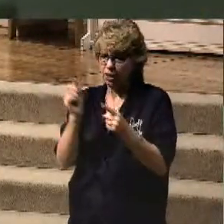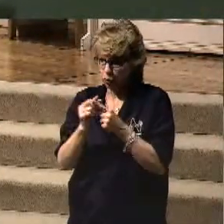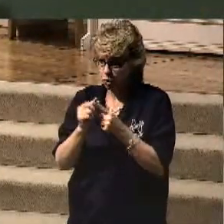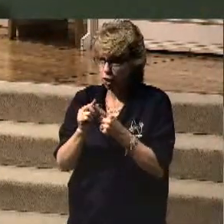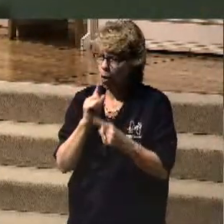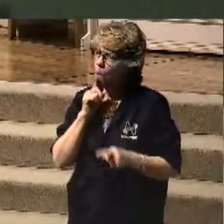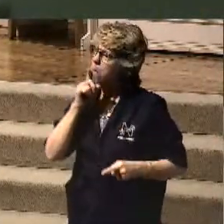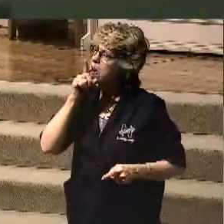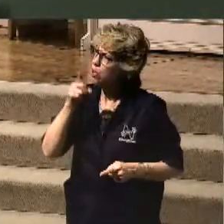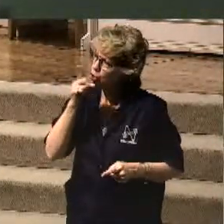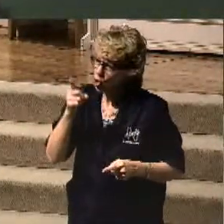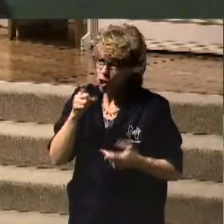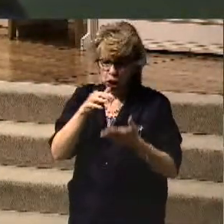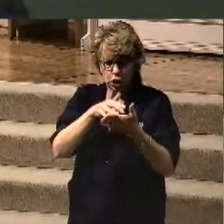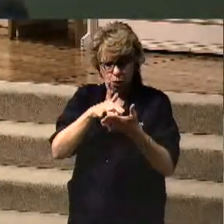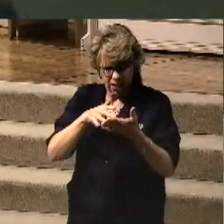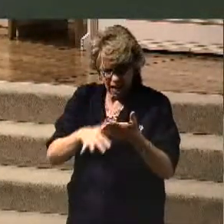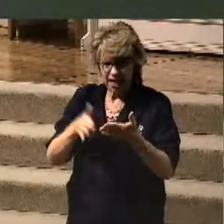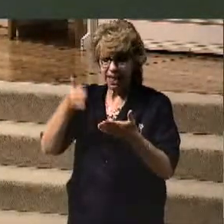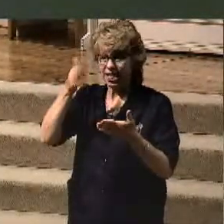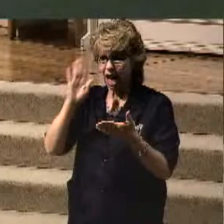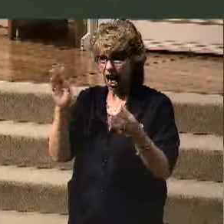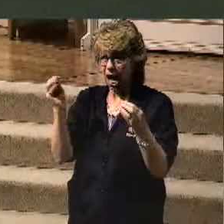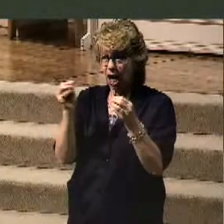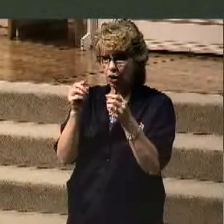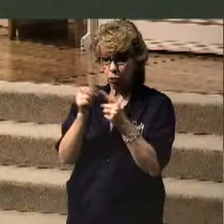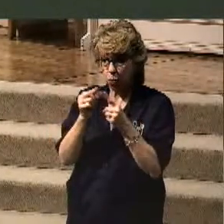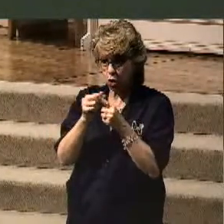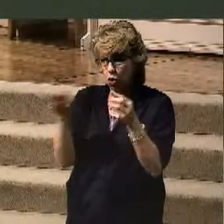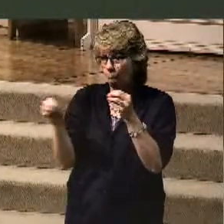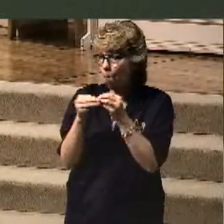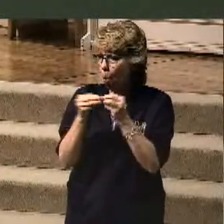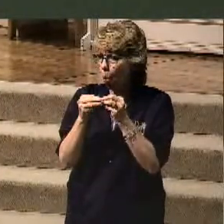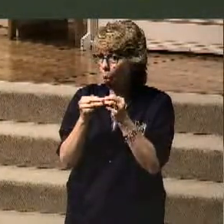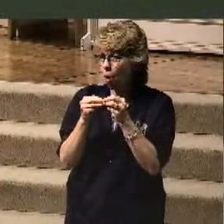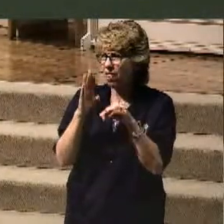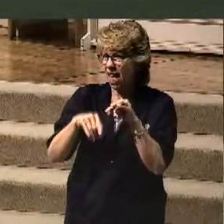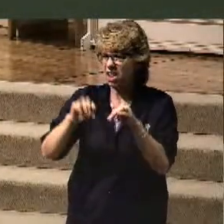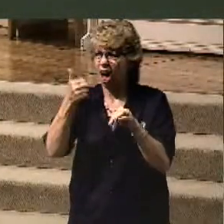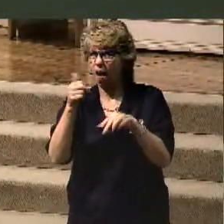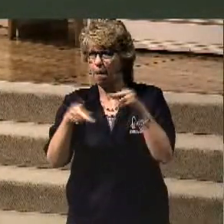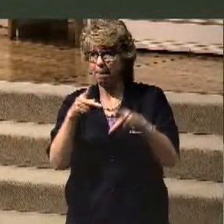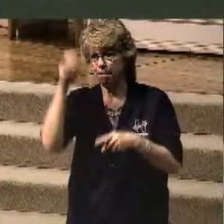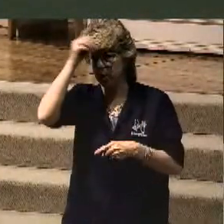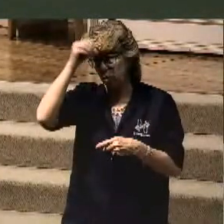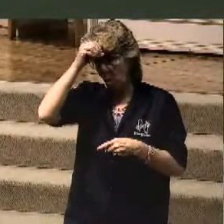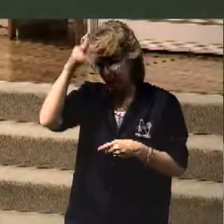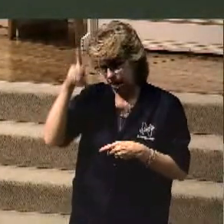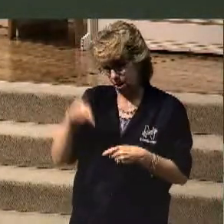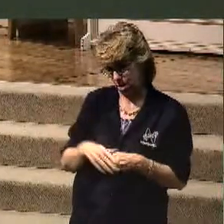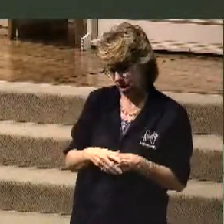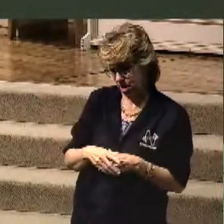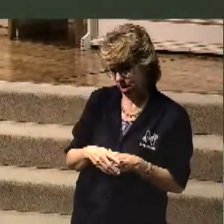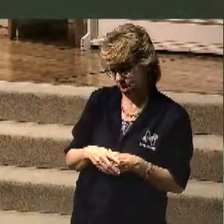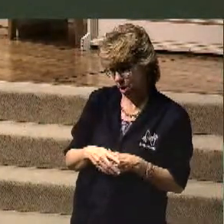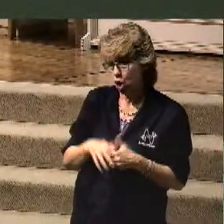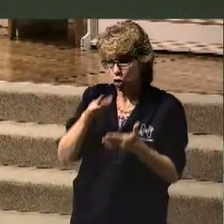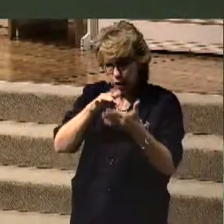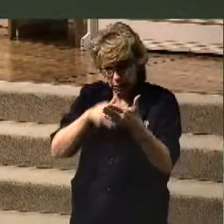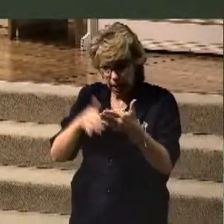sure that you do study God's Word more than you study what other people say about God's Word.